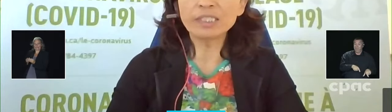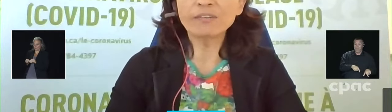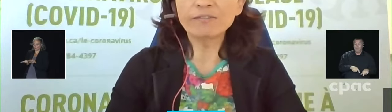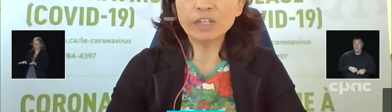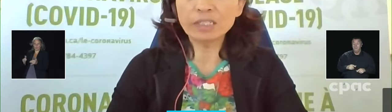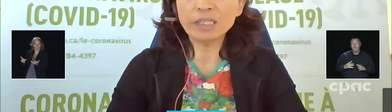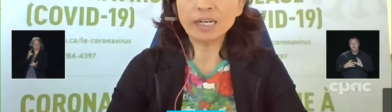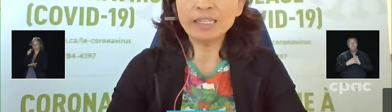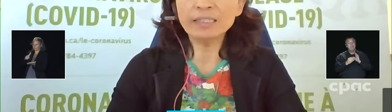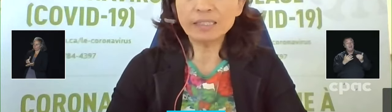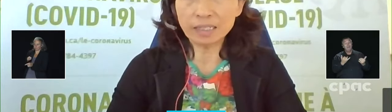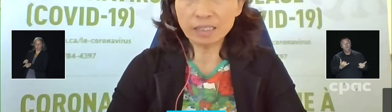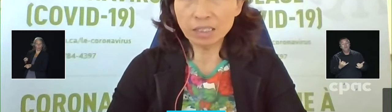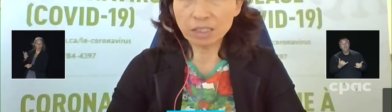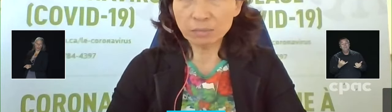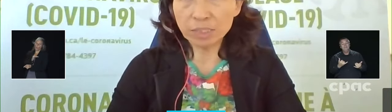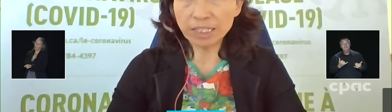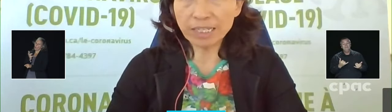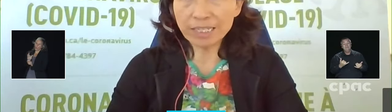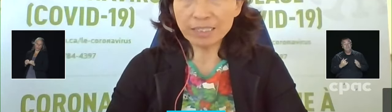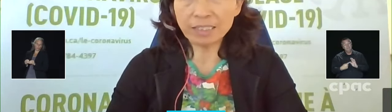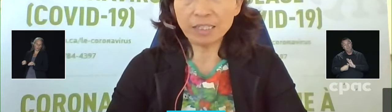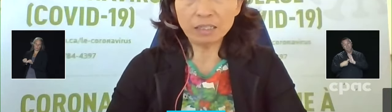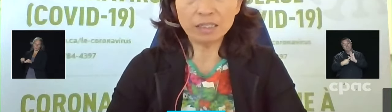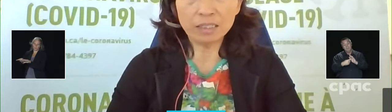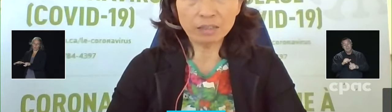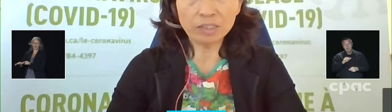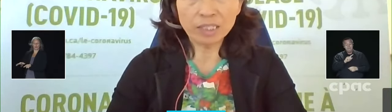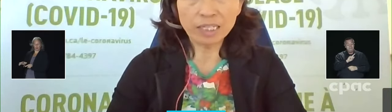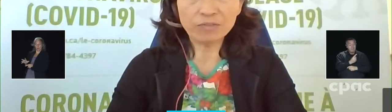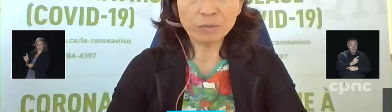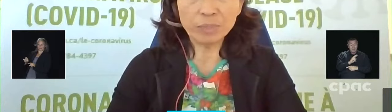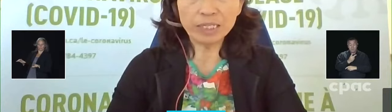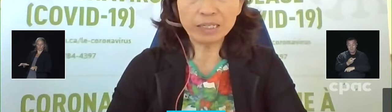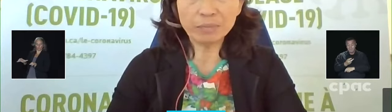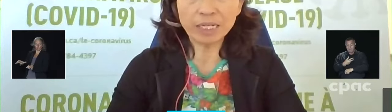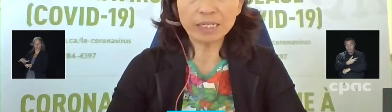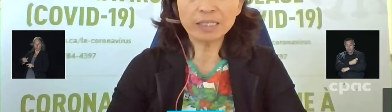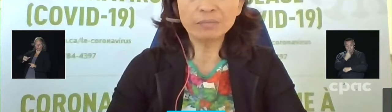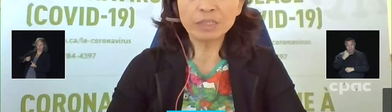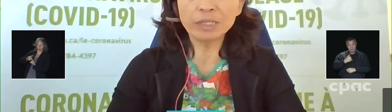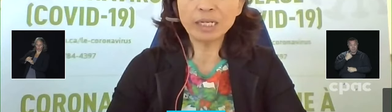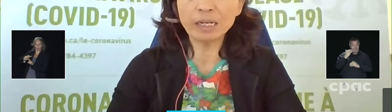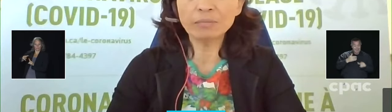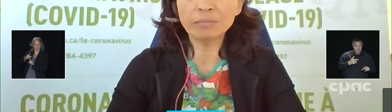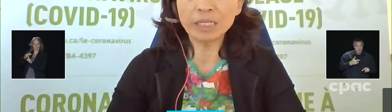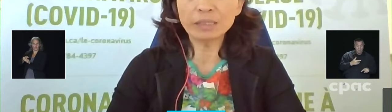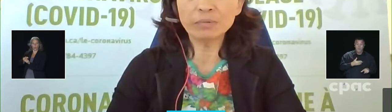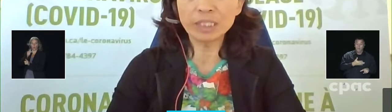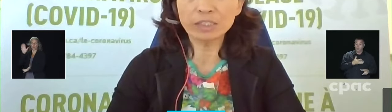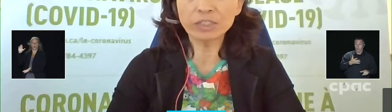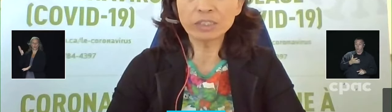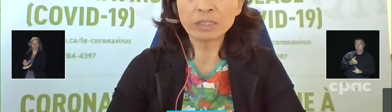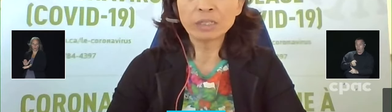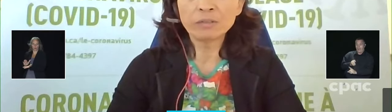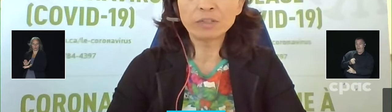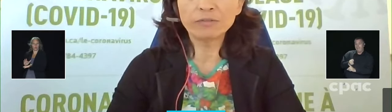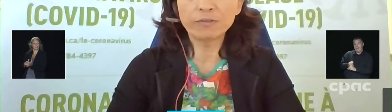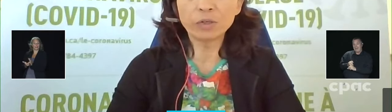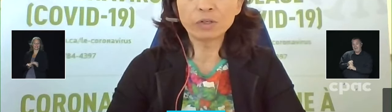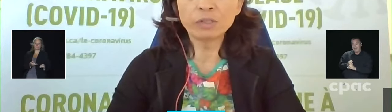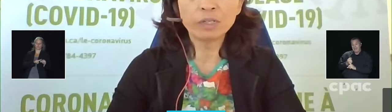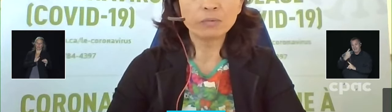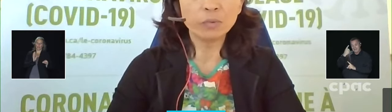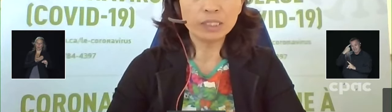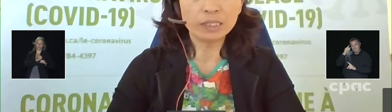that increasing first and second dose uptake in young adults can have a big impact in building up better protection for